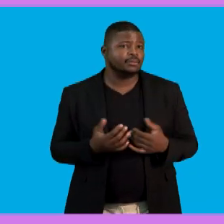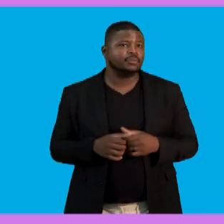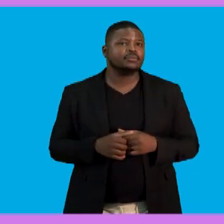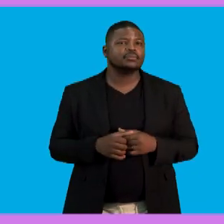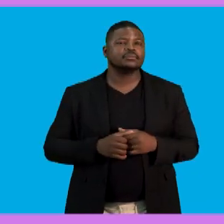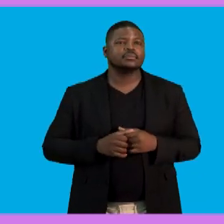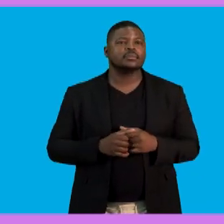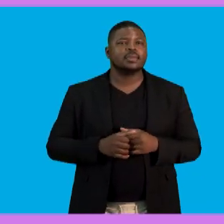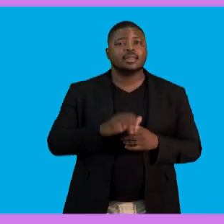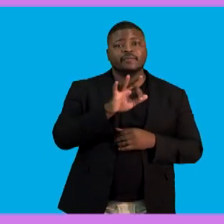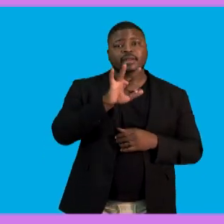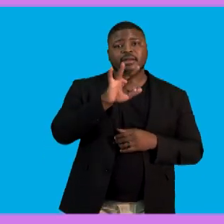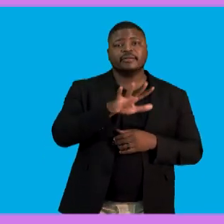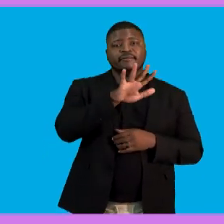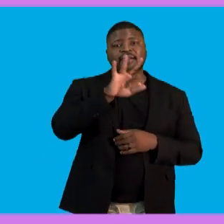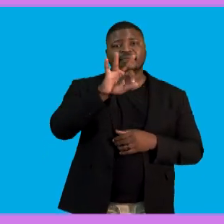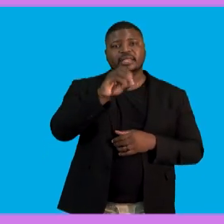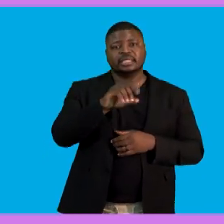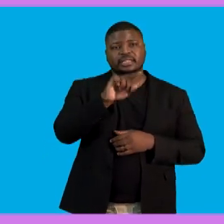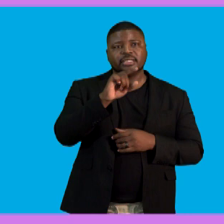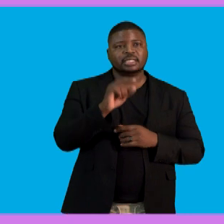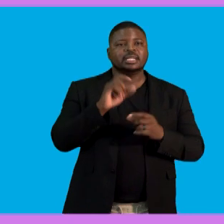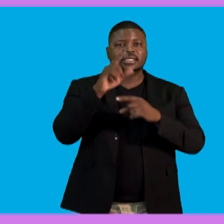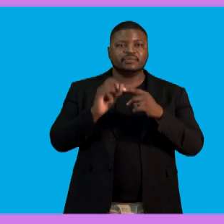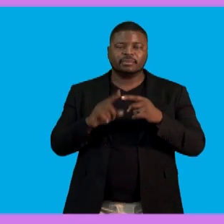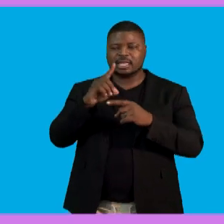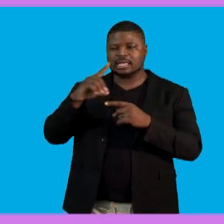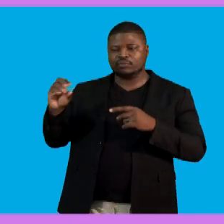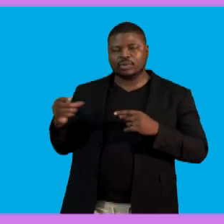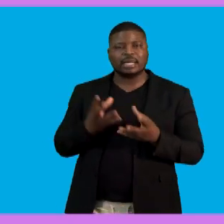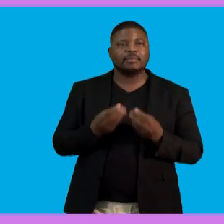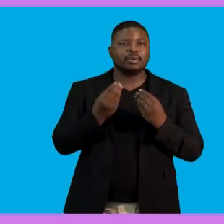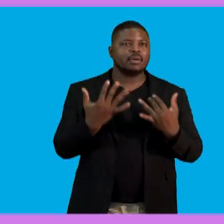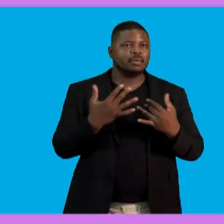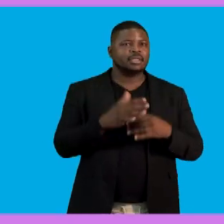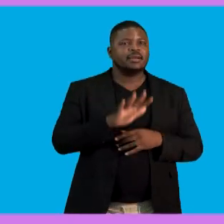calculator. 530 divided by 100, what does it give us? It gives us